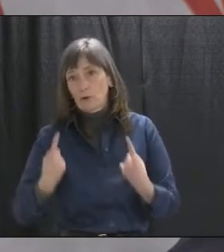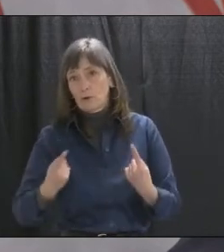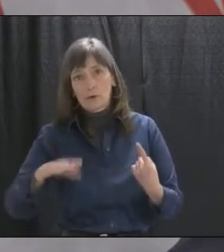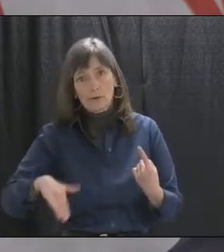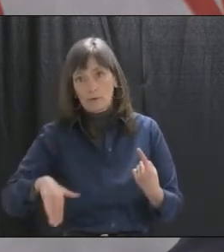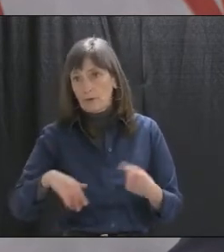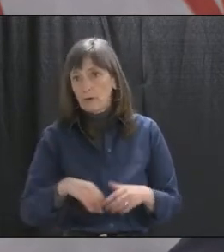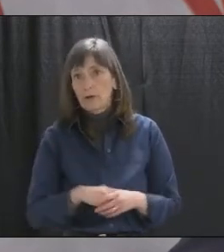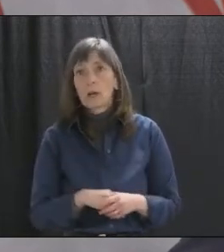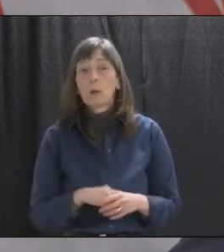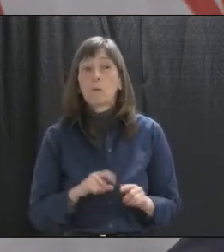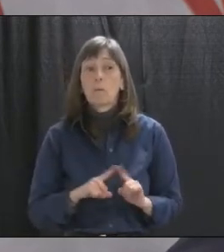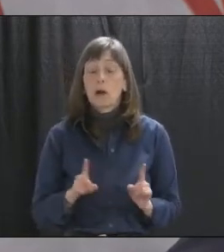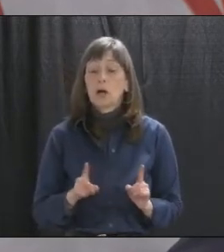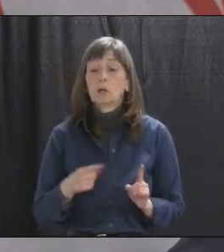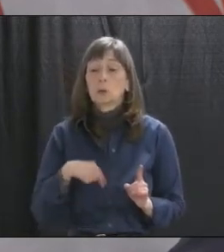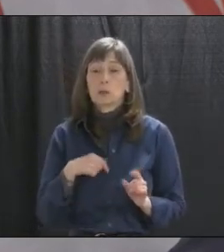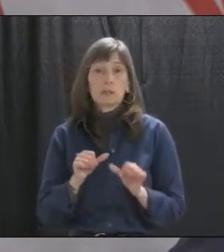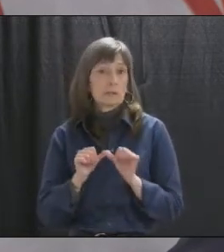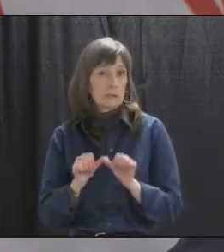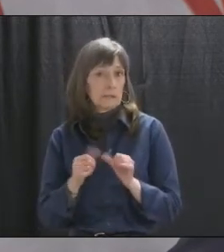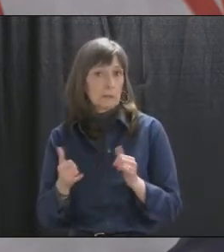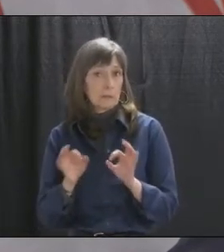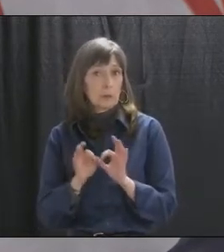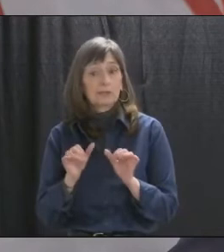important for us that we make sure that we continue to